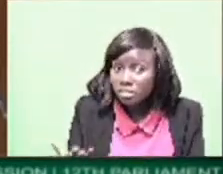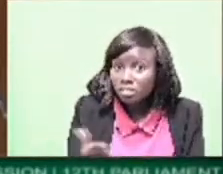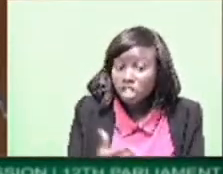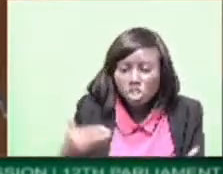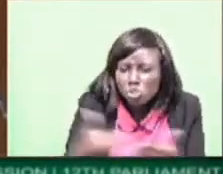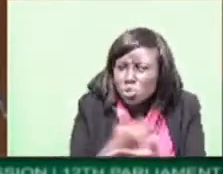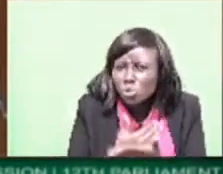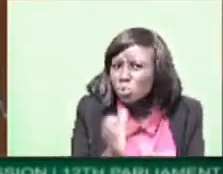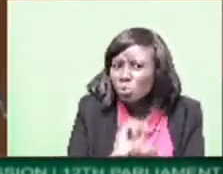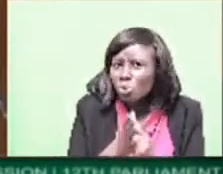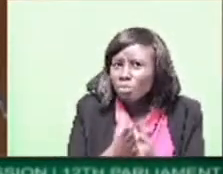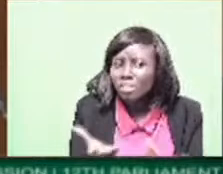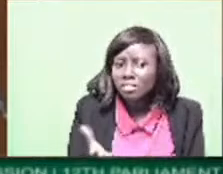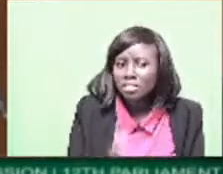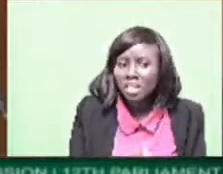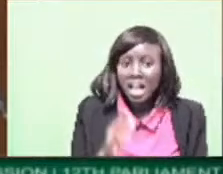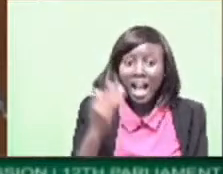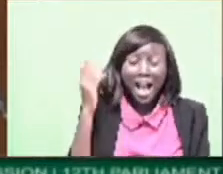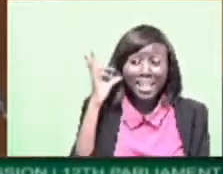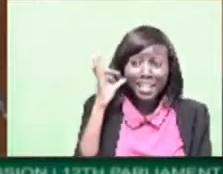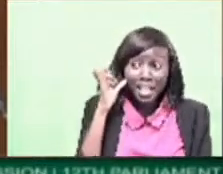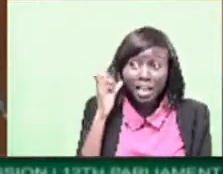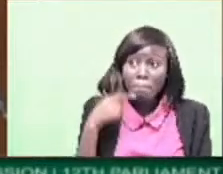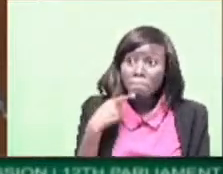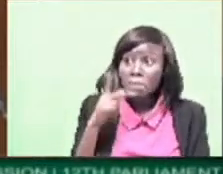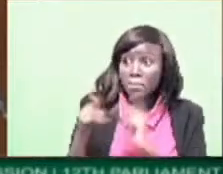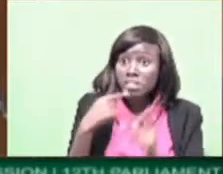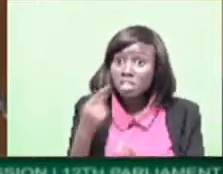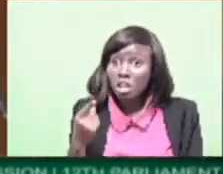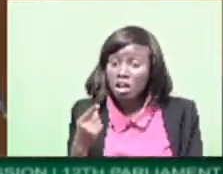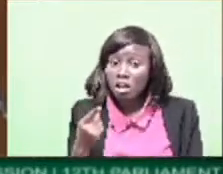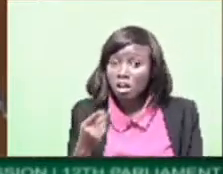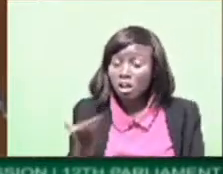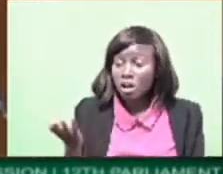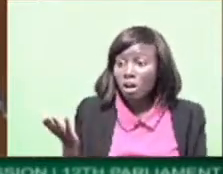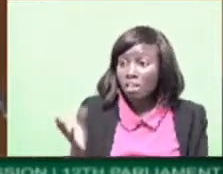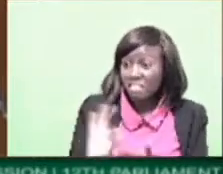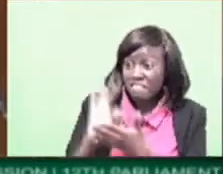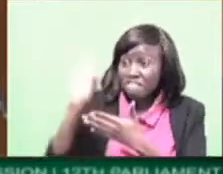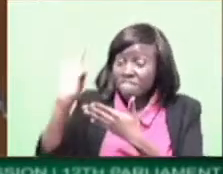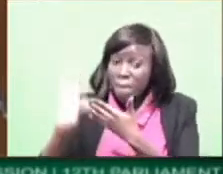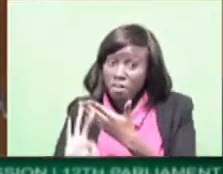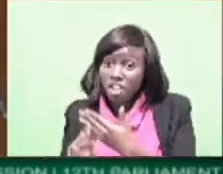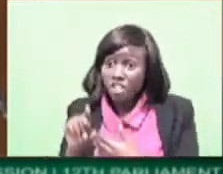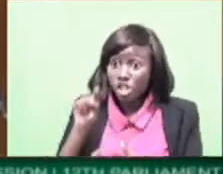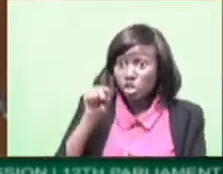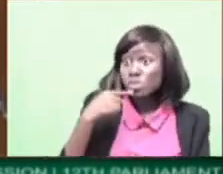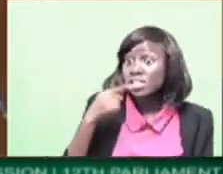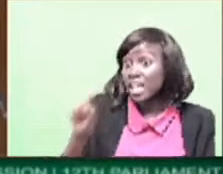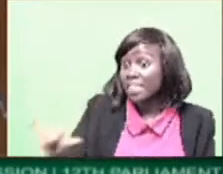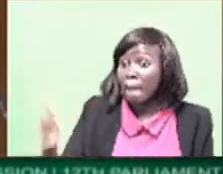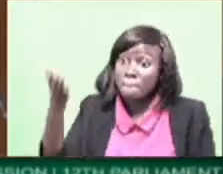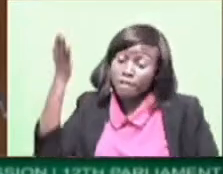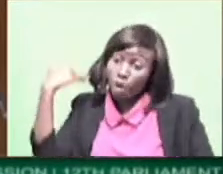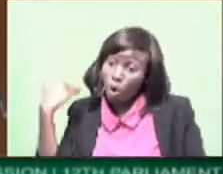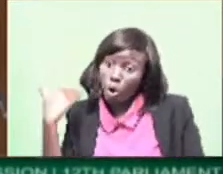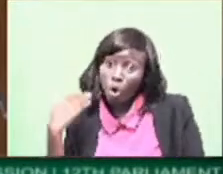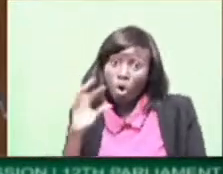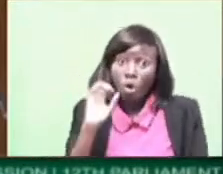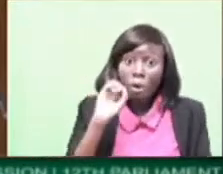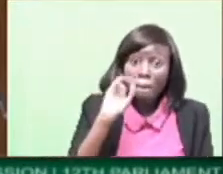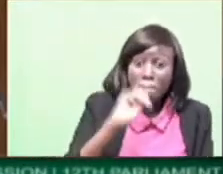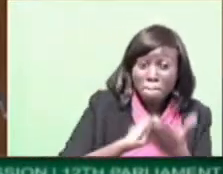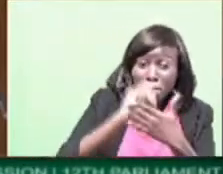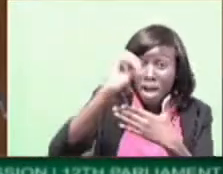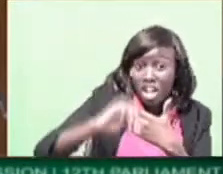said in February, and masks were advised that you shouldn't use masks in February, and now here we are trying to make it mandatory that you